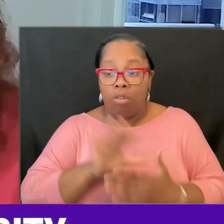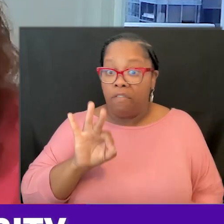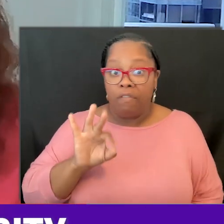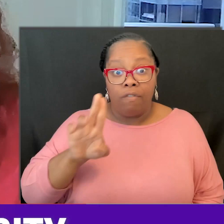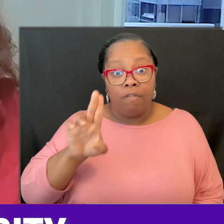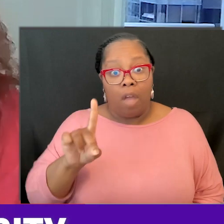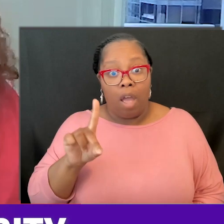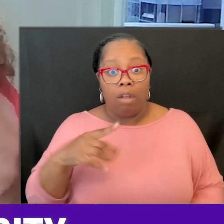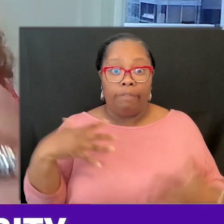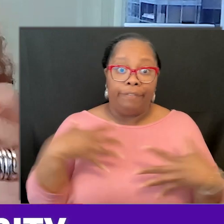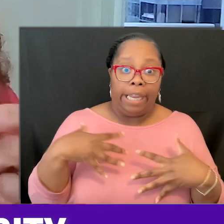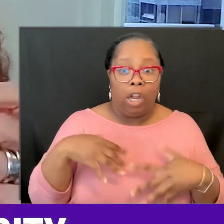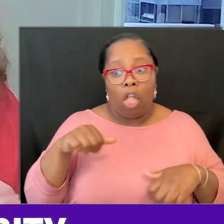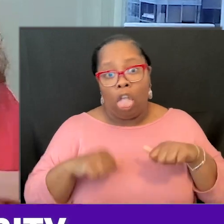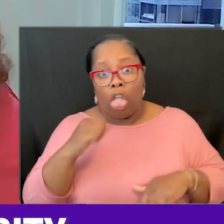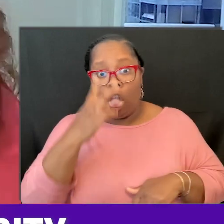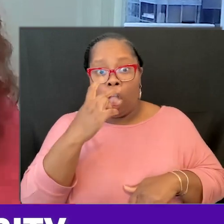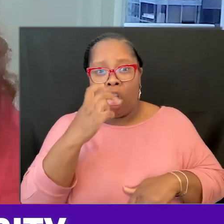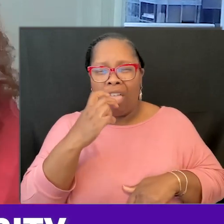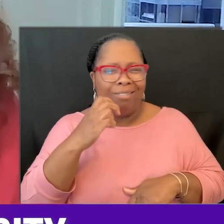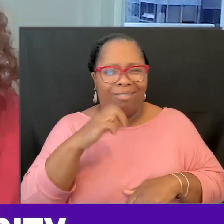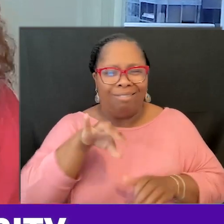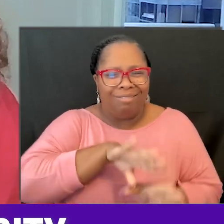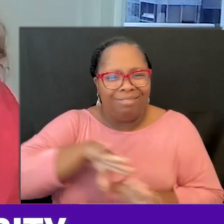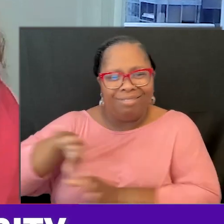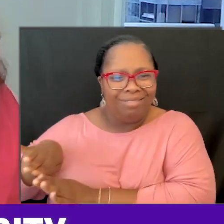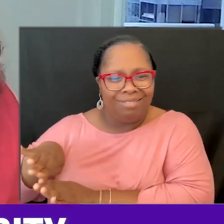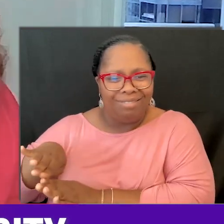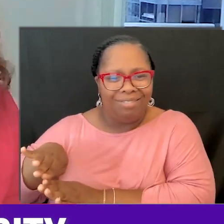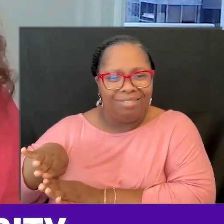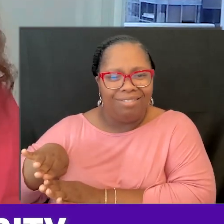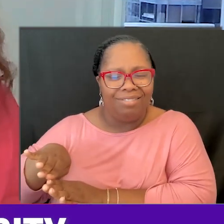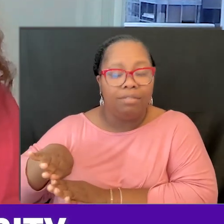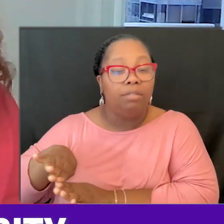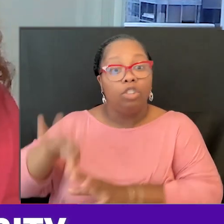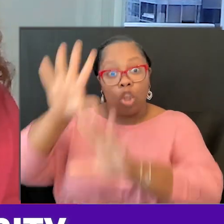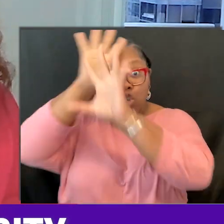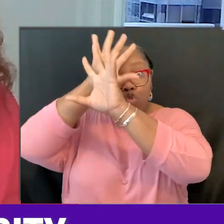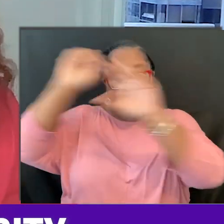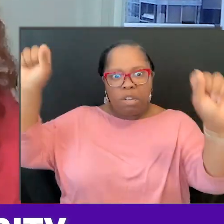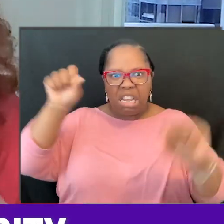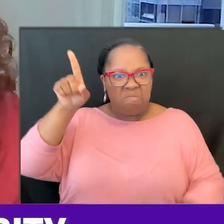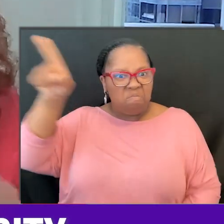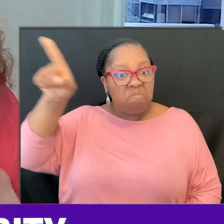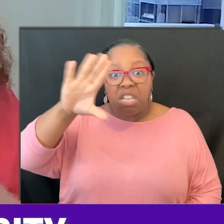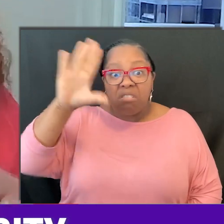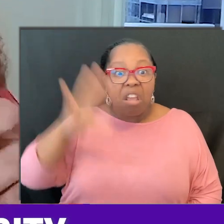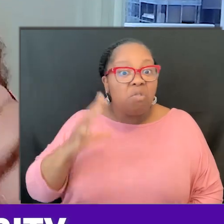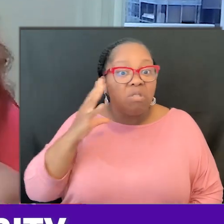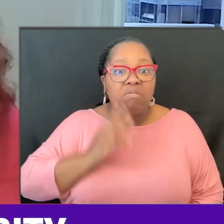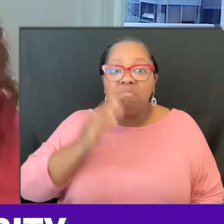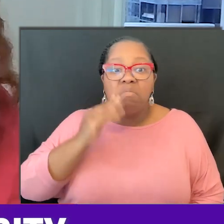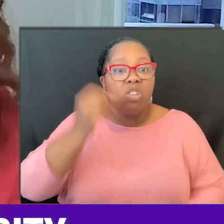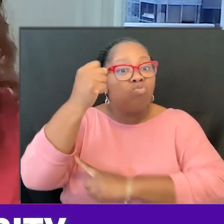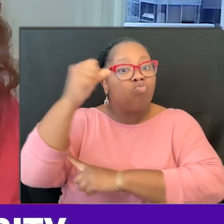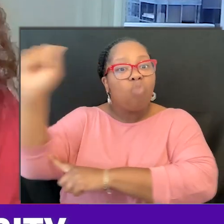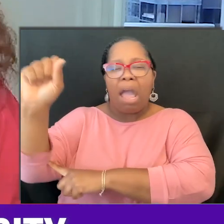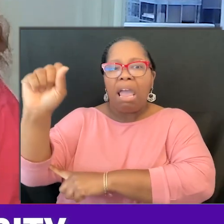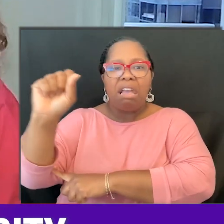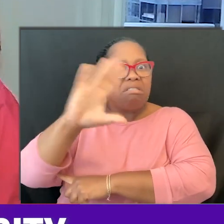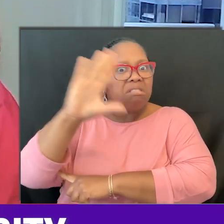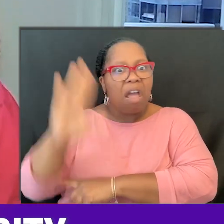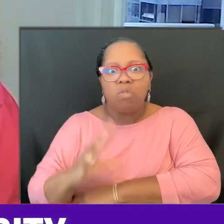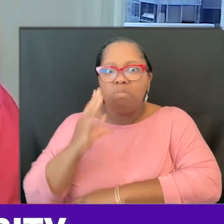The superintendent has never seen a strike up close before, and we need him to look at